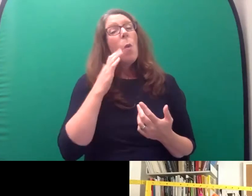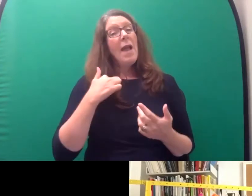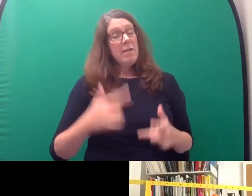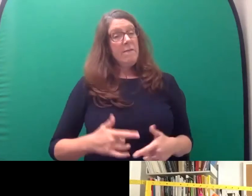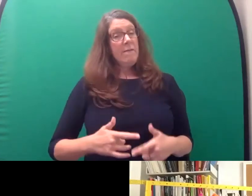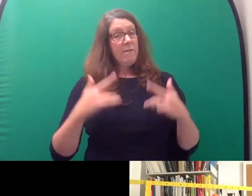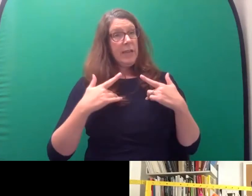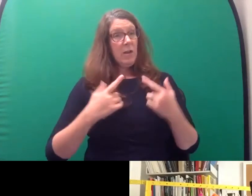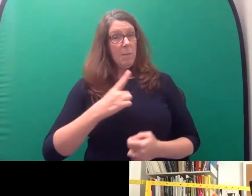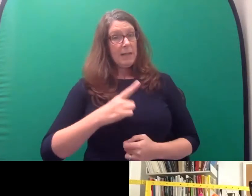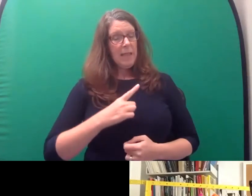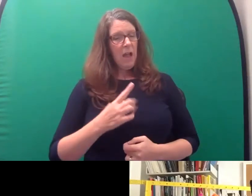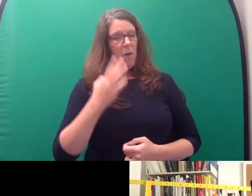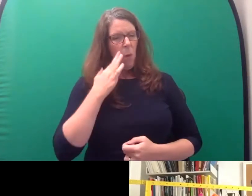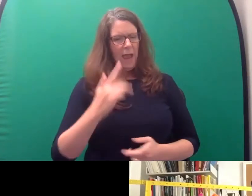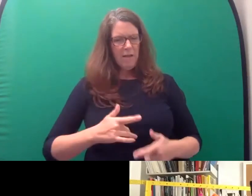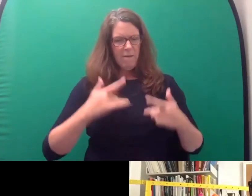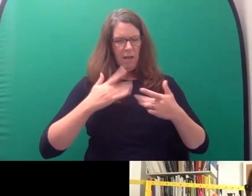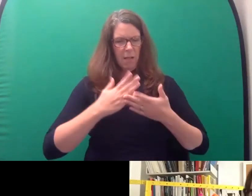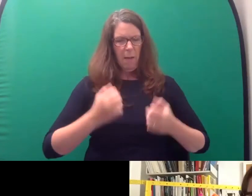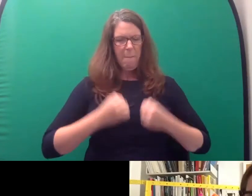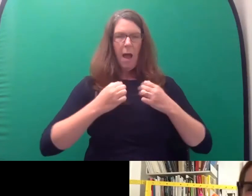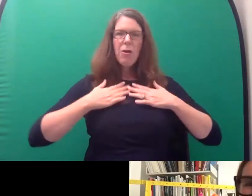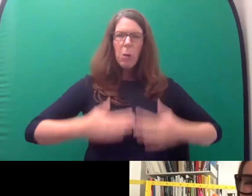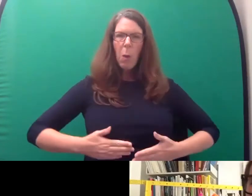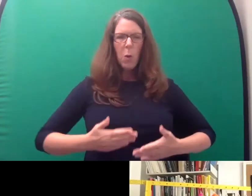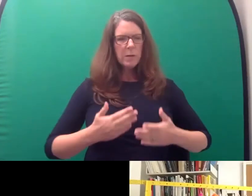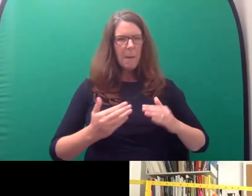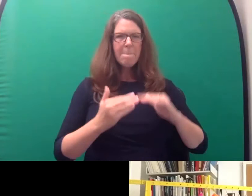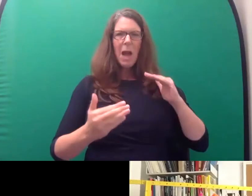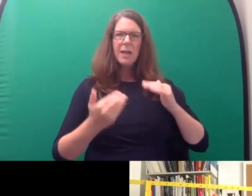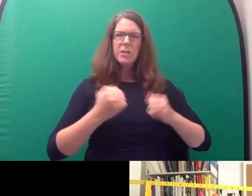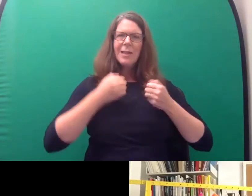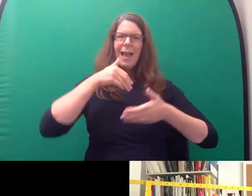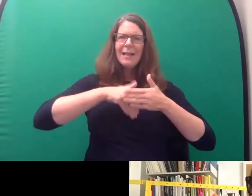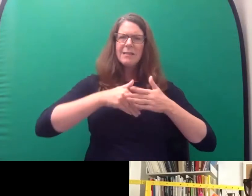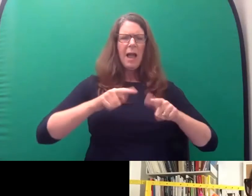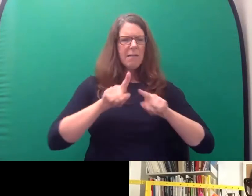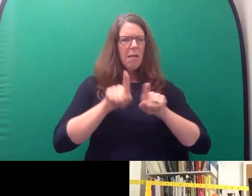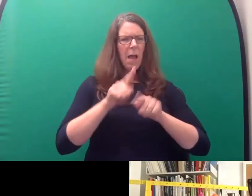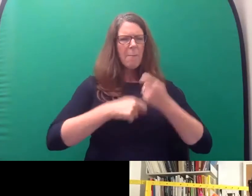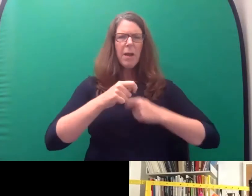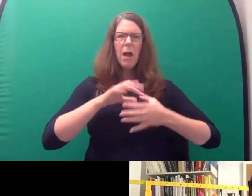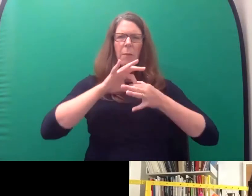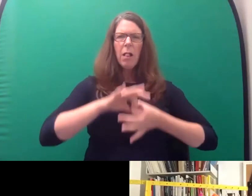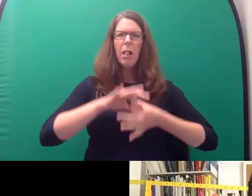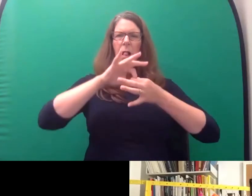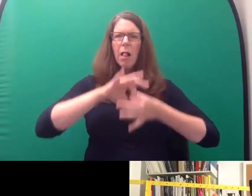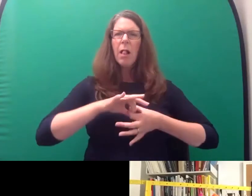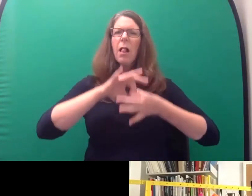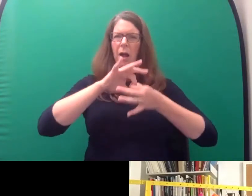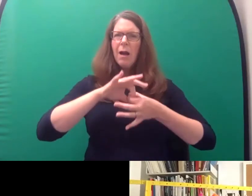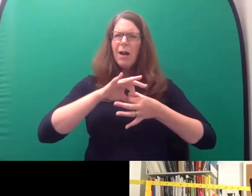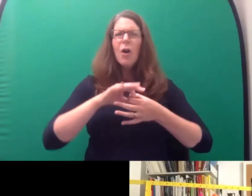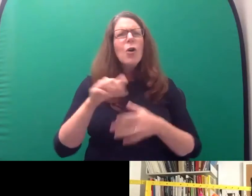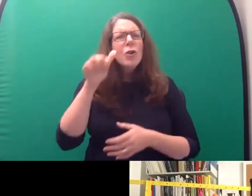it is through clothing. I feel I can be a better person. I can just be myself, really. So it's funny, isn't it? Sometimes if you put